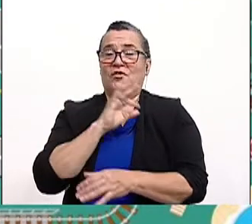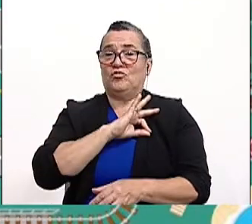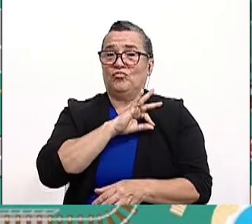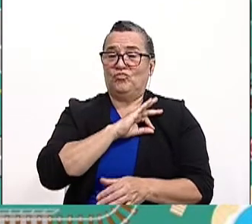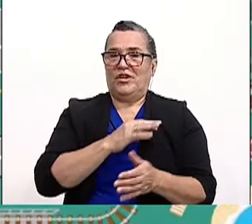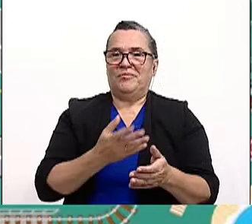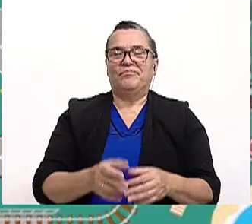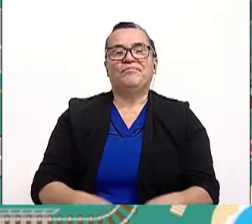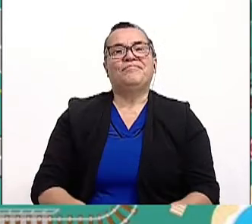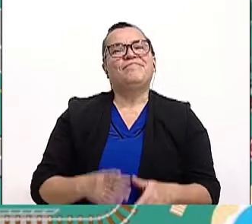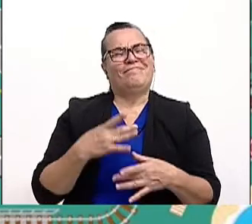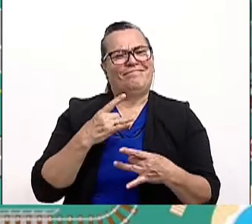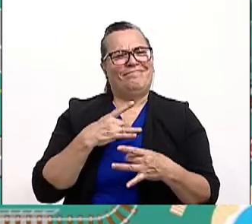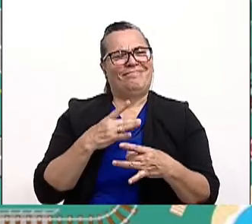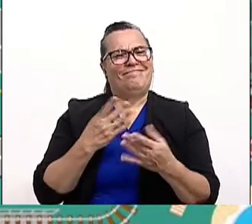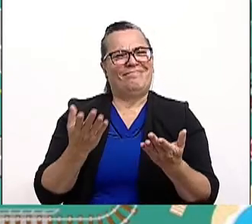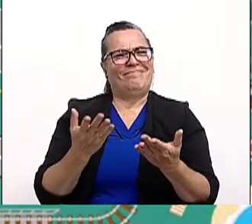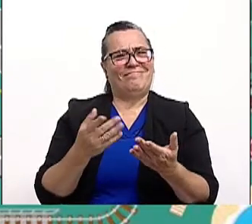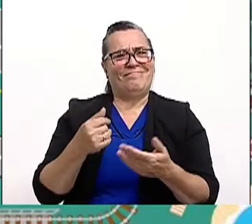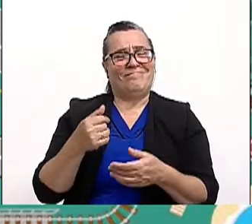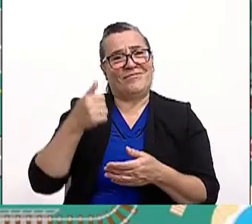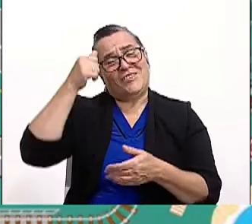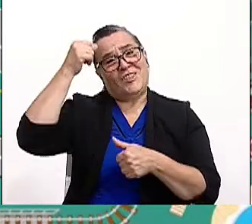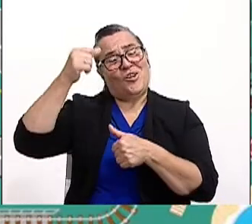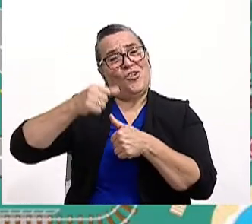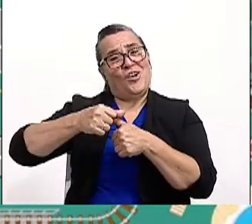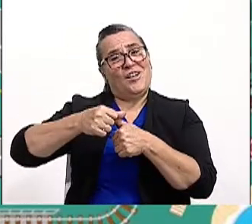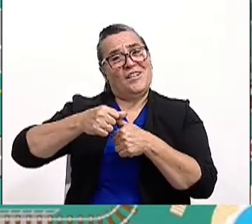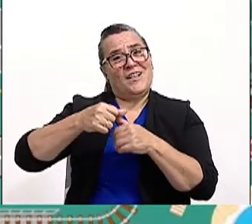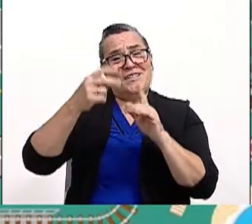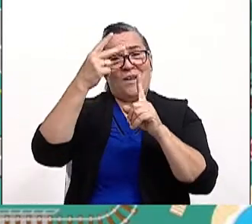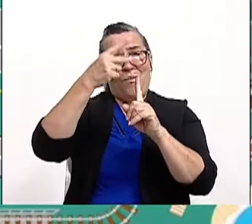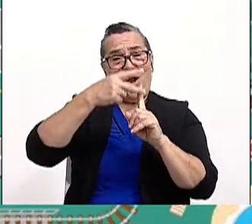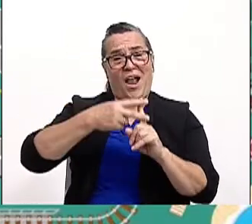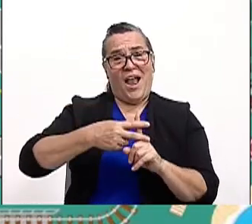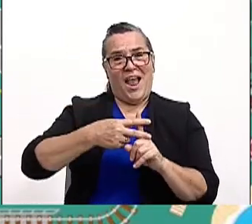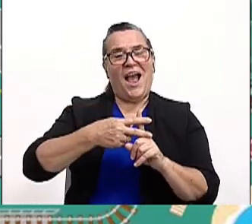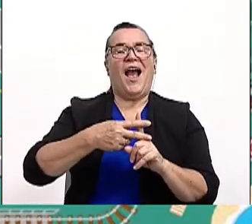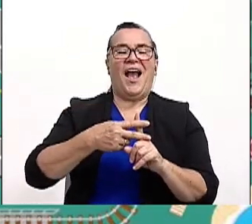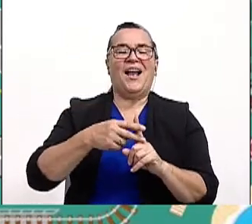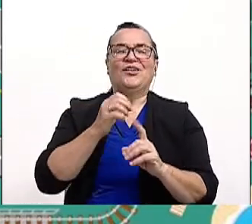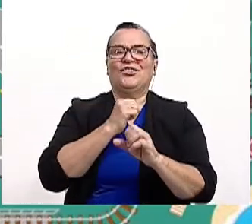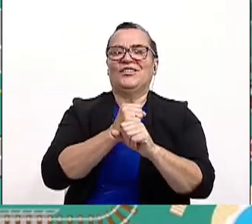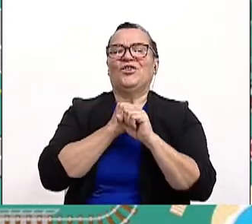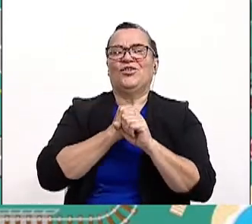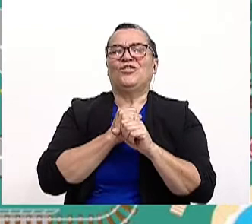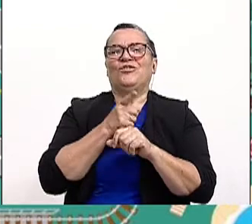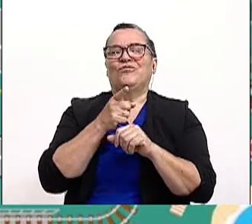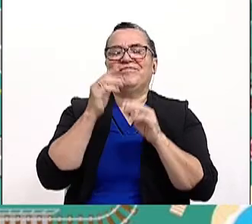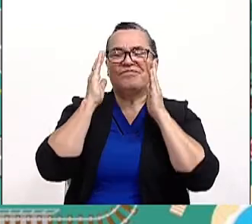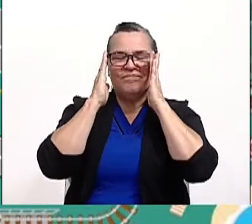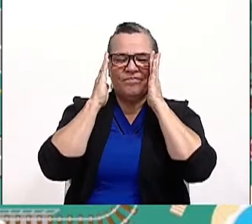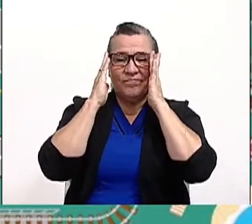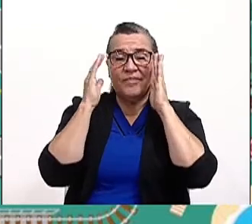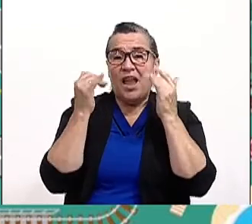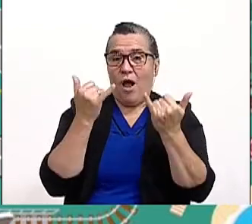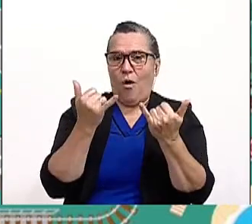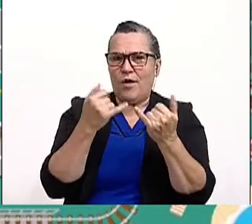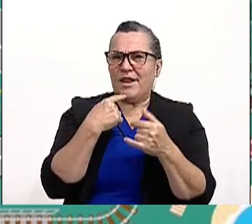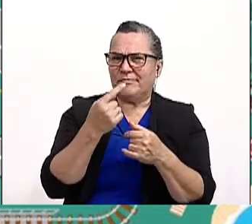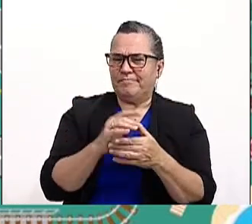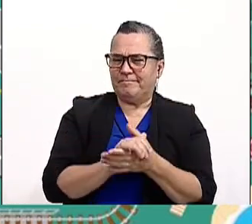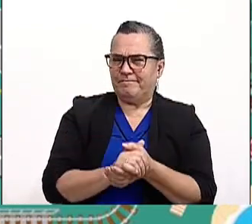Very good. Interesting, right? Did you recall the vocabulary? I'm sure you did. Okay, now let me tell